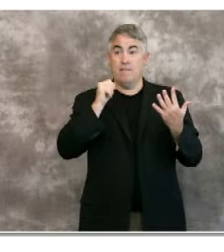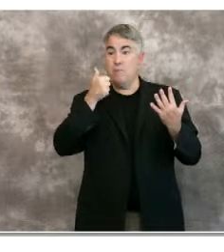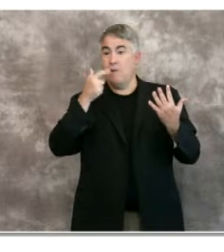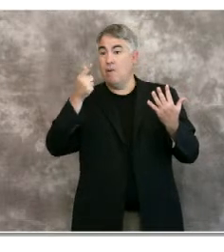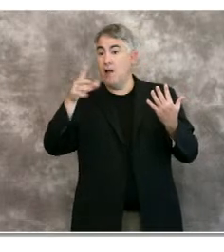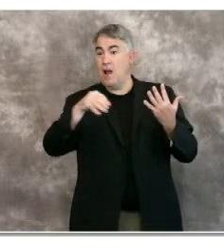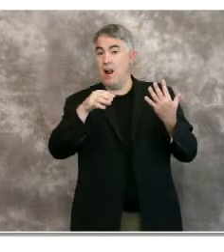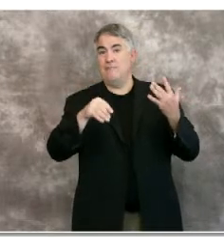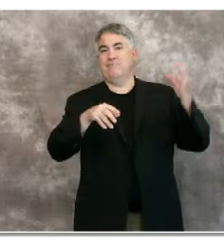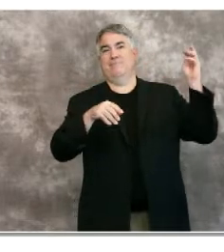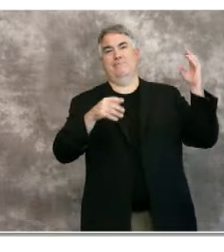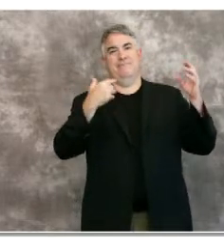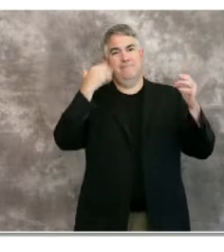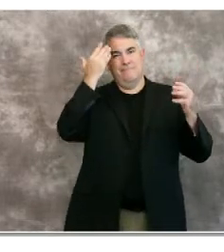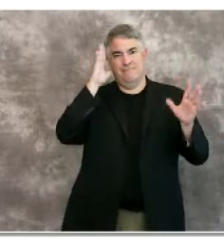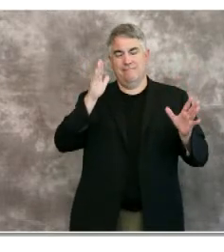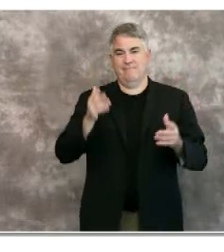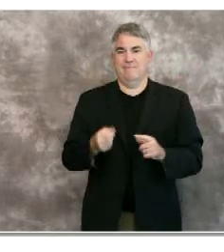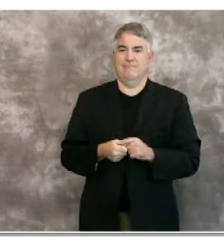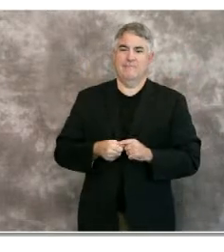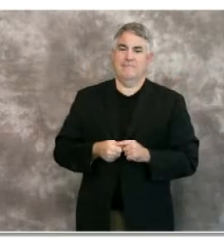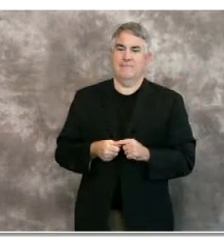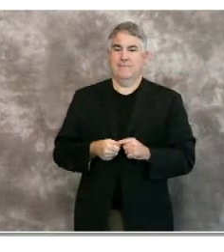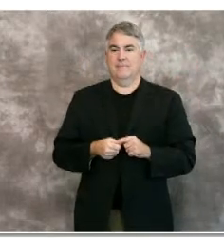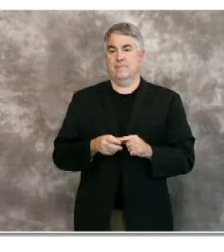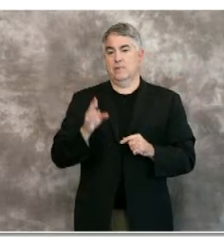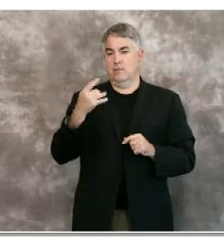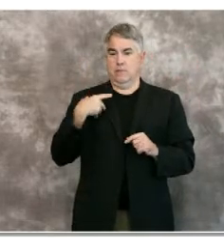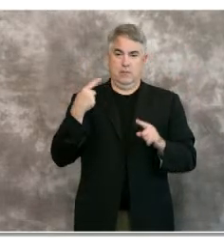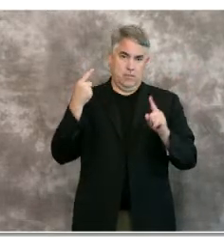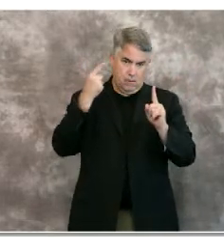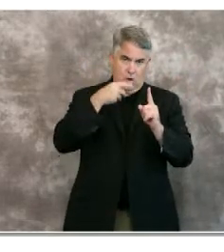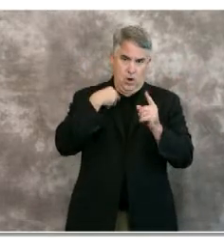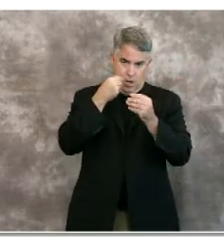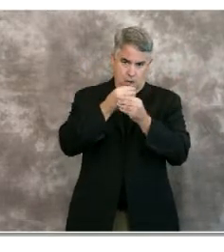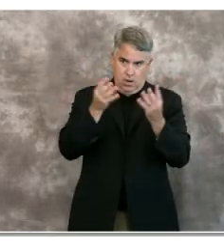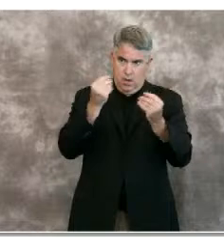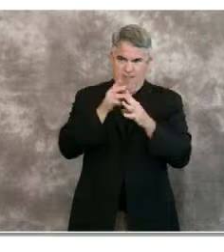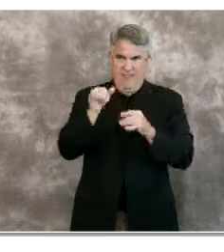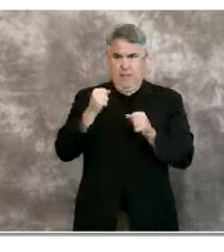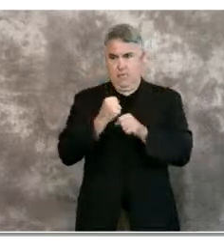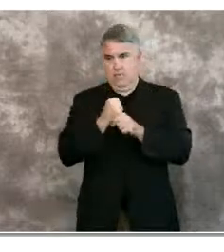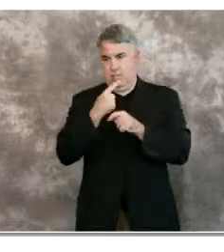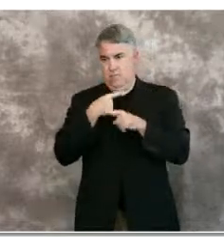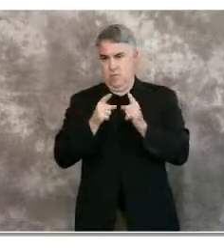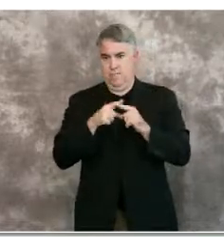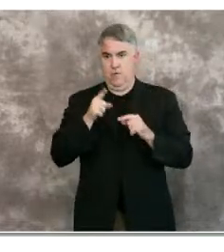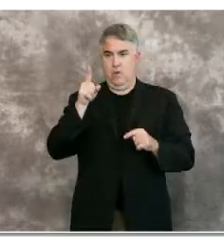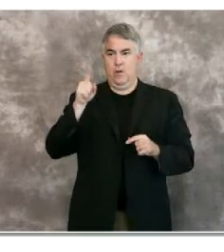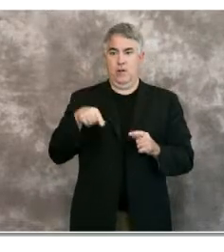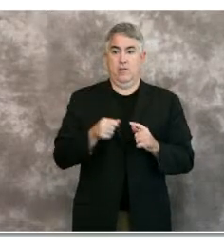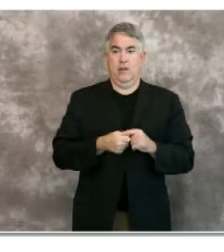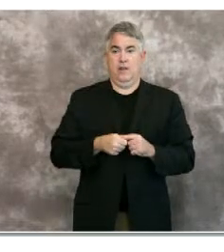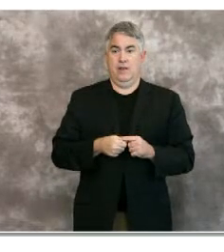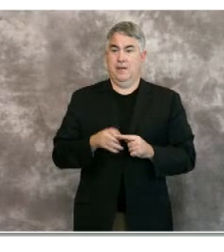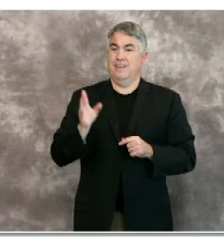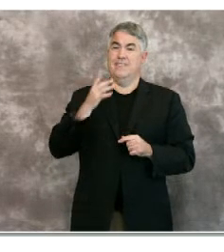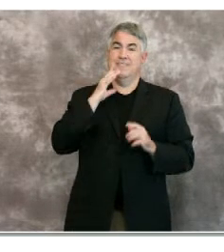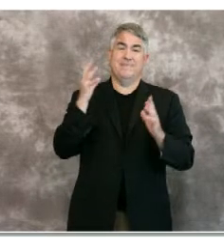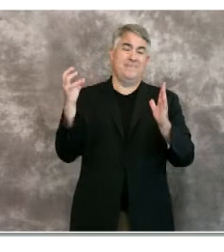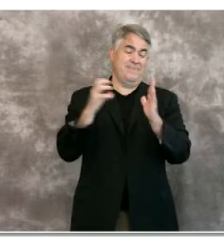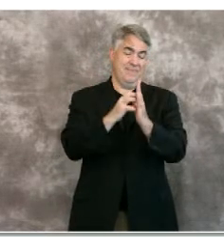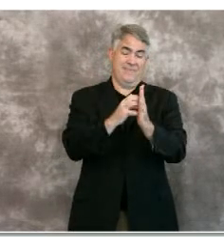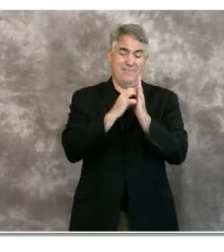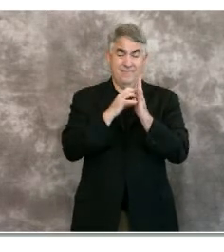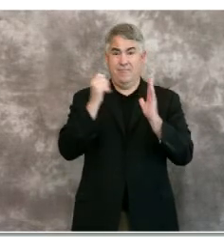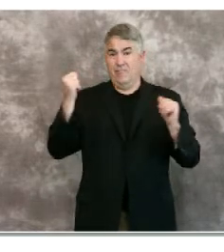know until tomorrow, but we wanted to put in context what we're talking about. Next, let's go into the state guidance for facial coverings. Californians must